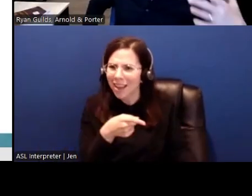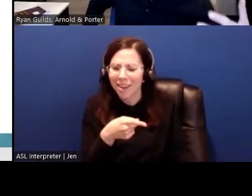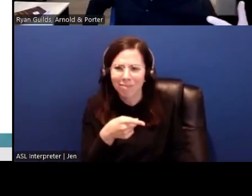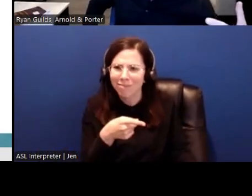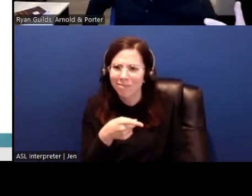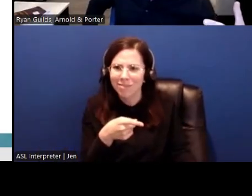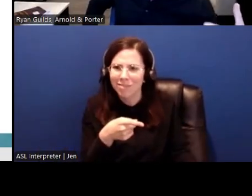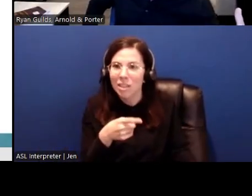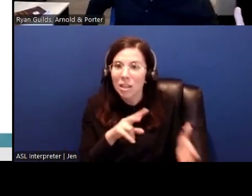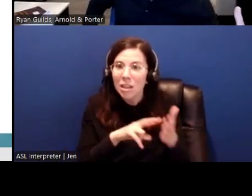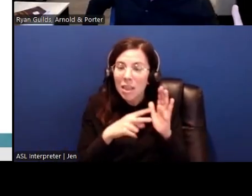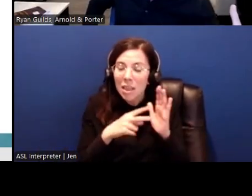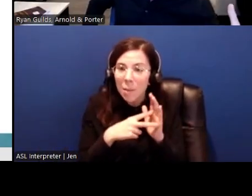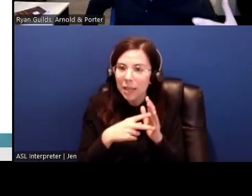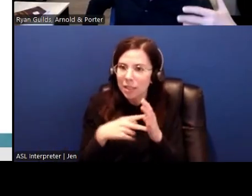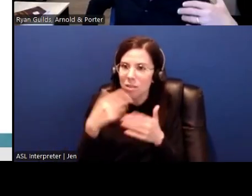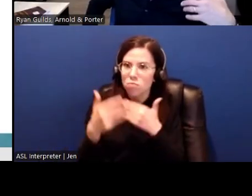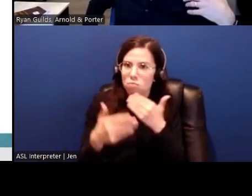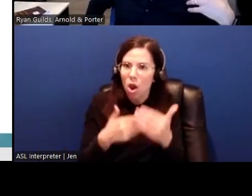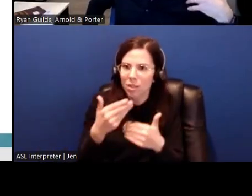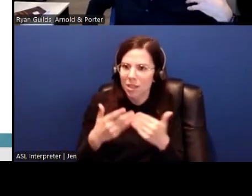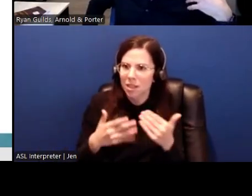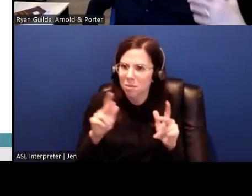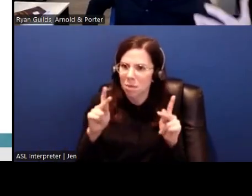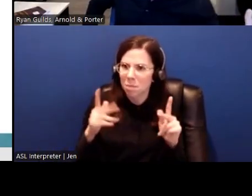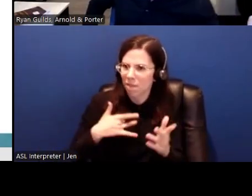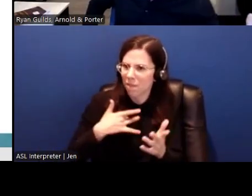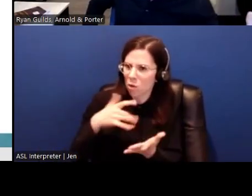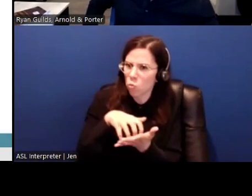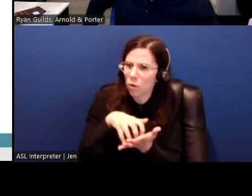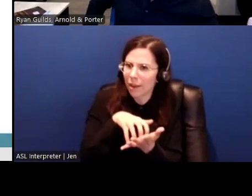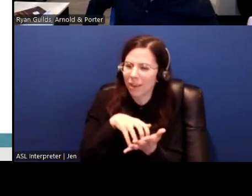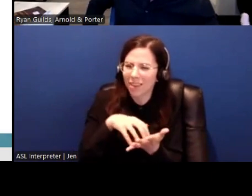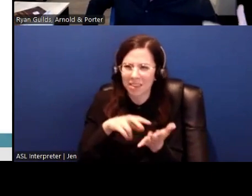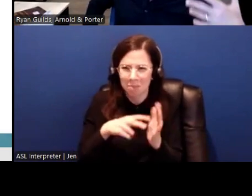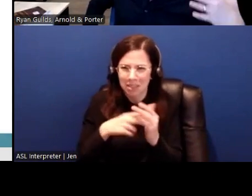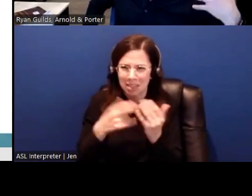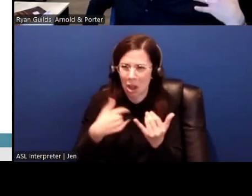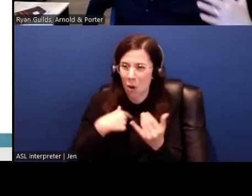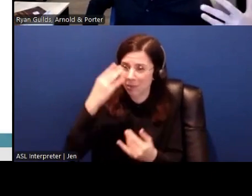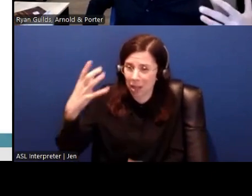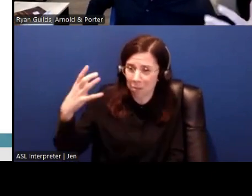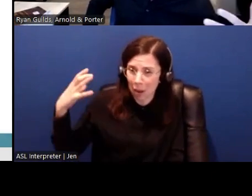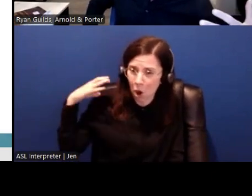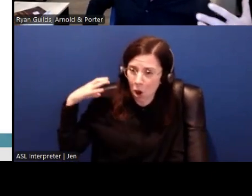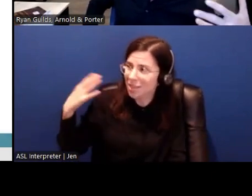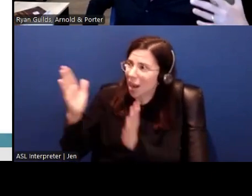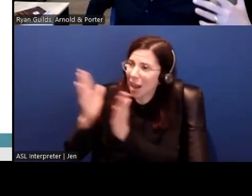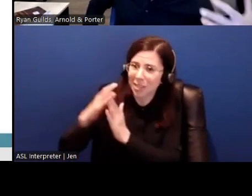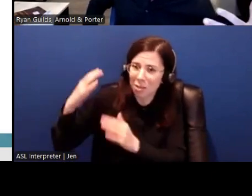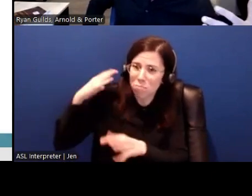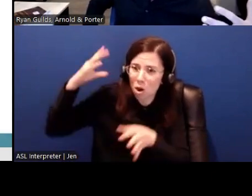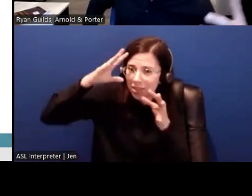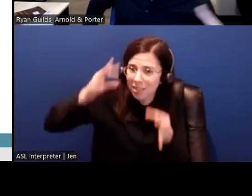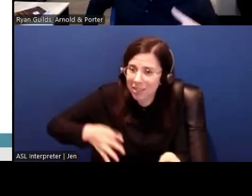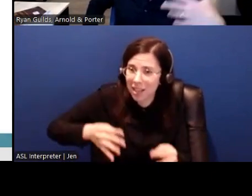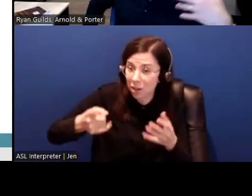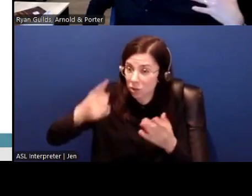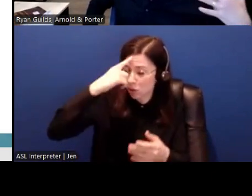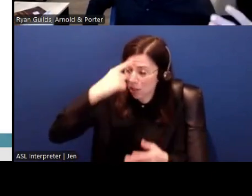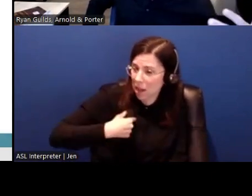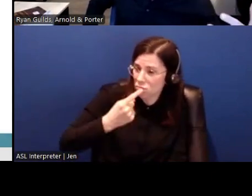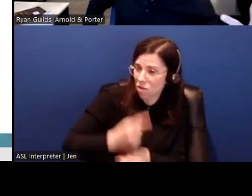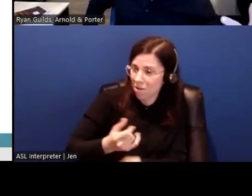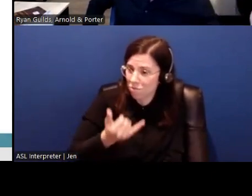undermines confidence in the process, that you're essentially reporting to your employer and asking your employer to make a decision and